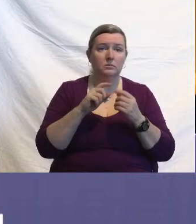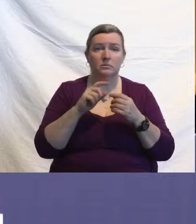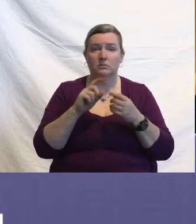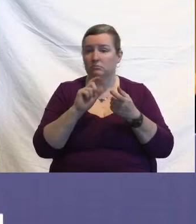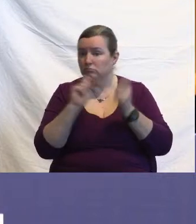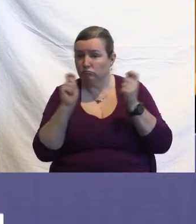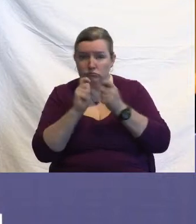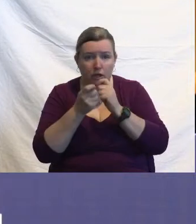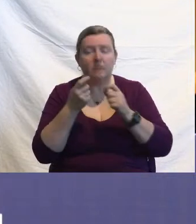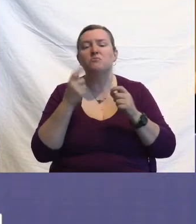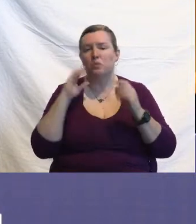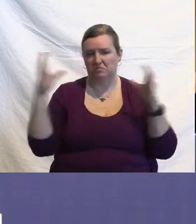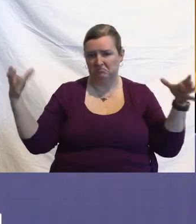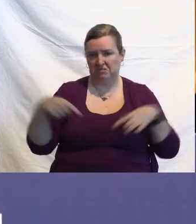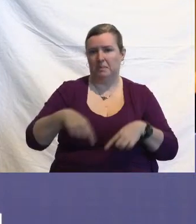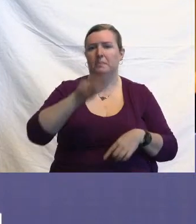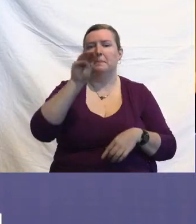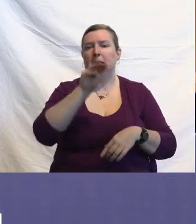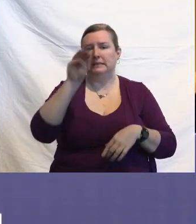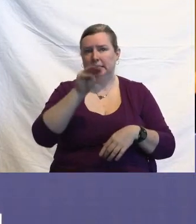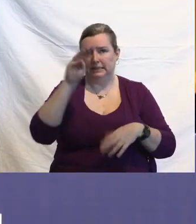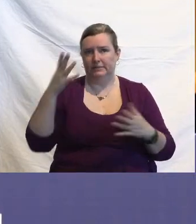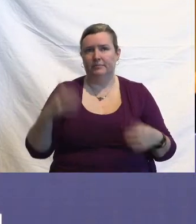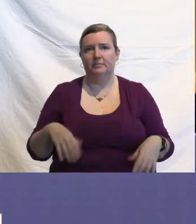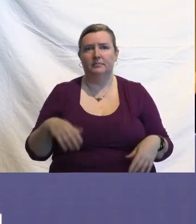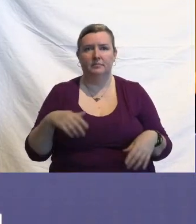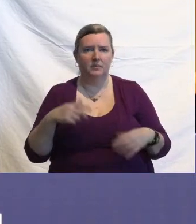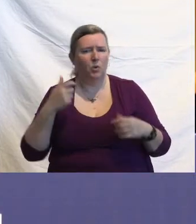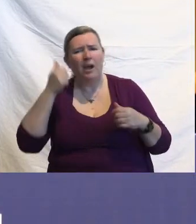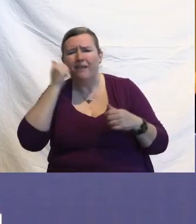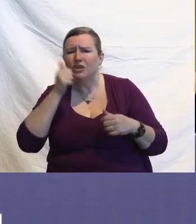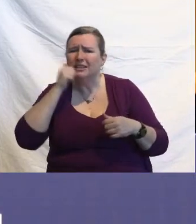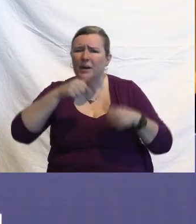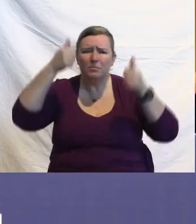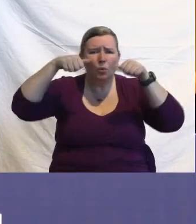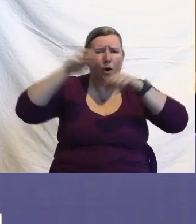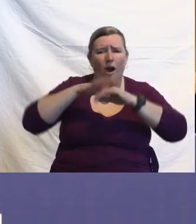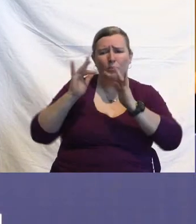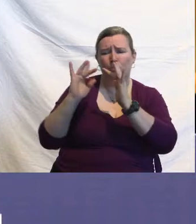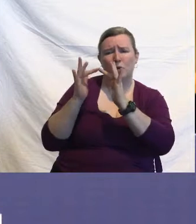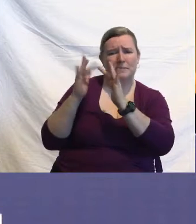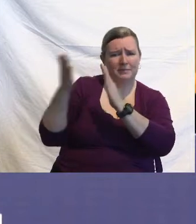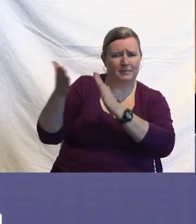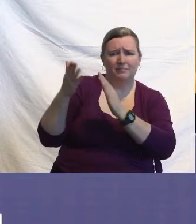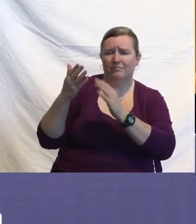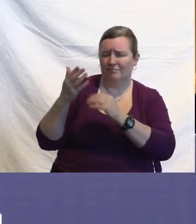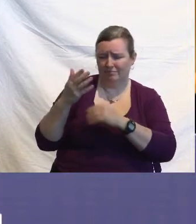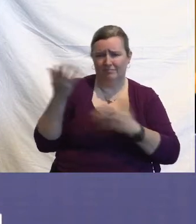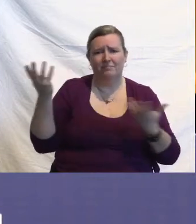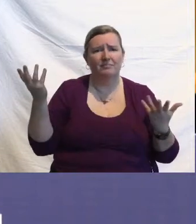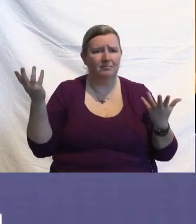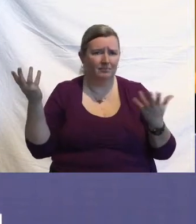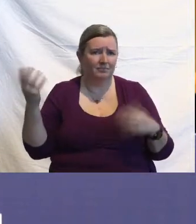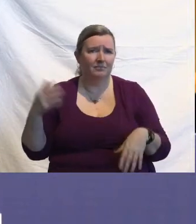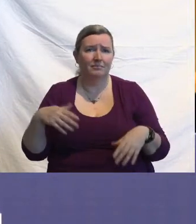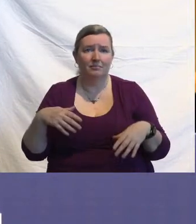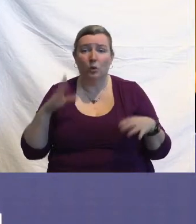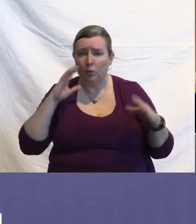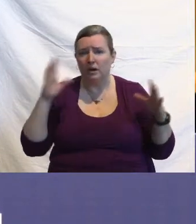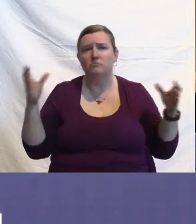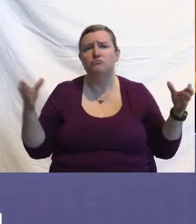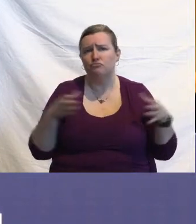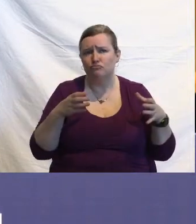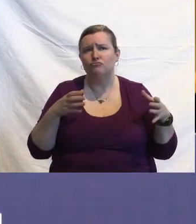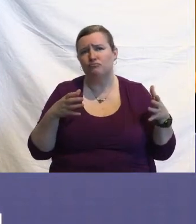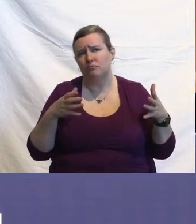said, each day we post up on our website, so you'll get the information, the raw data every day. But we'll probably, our